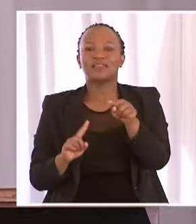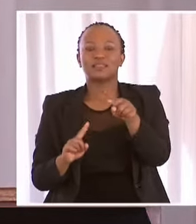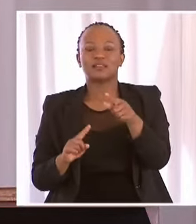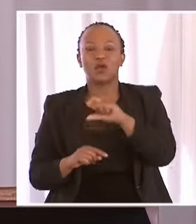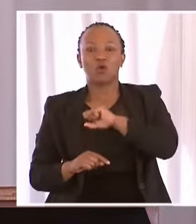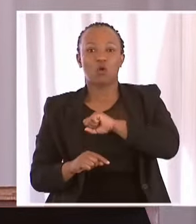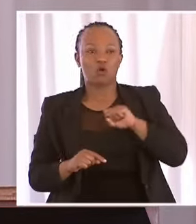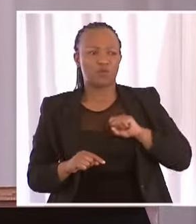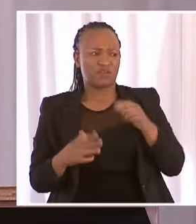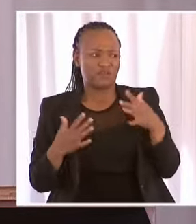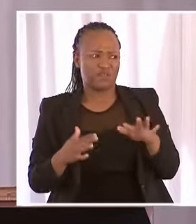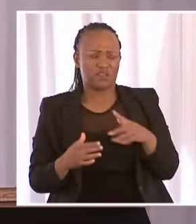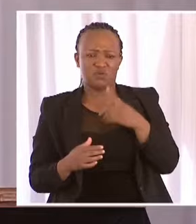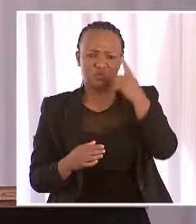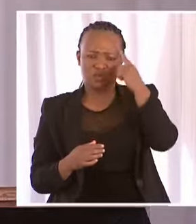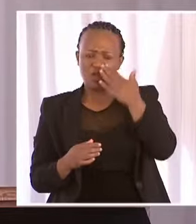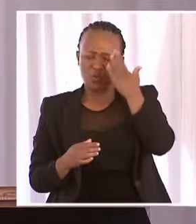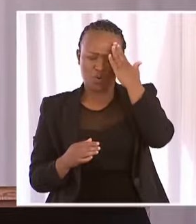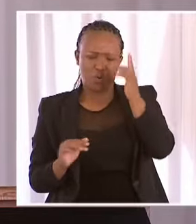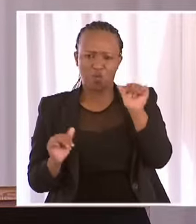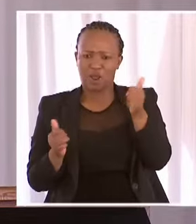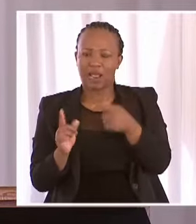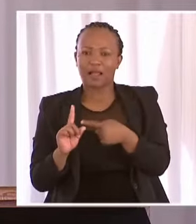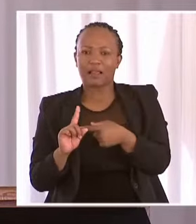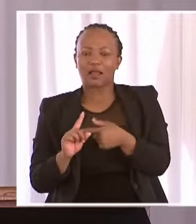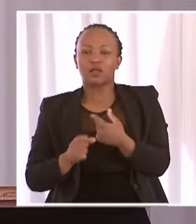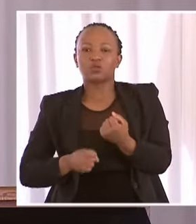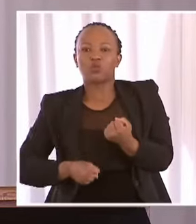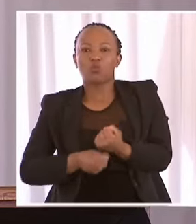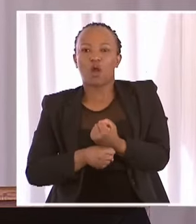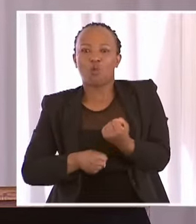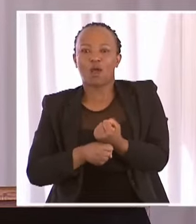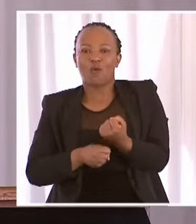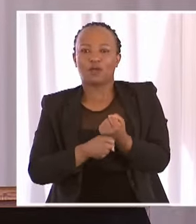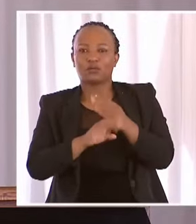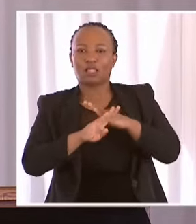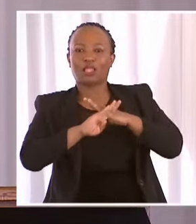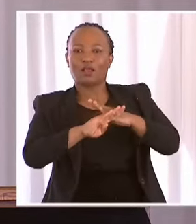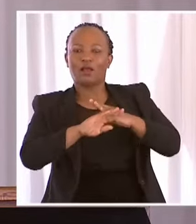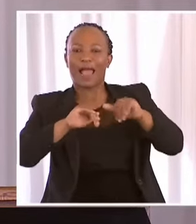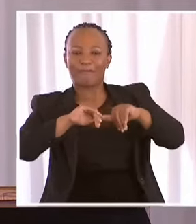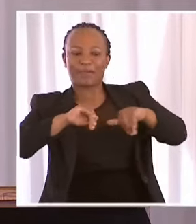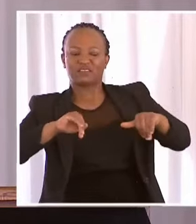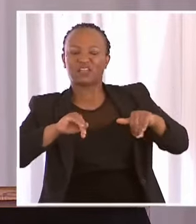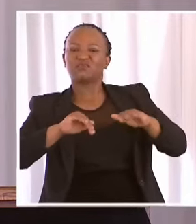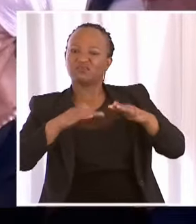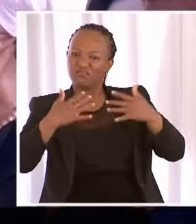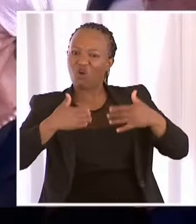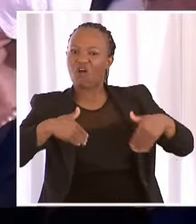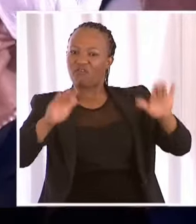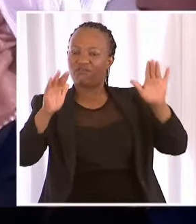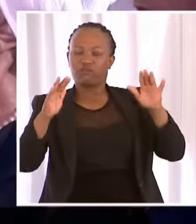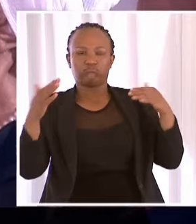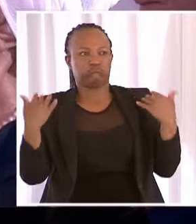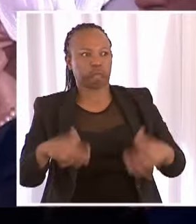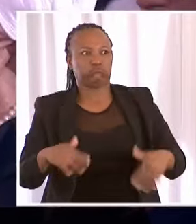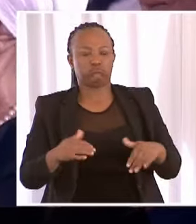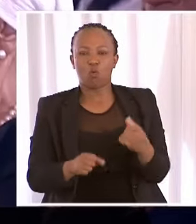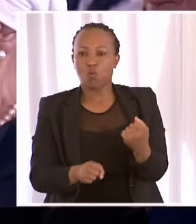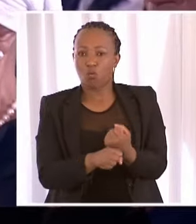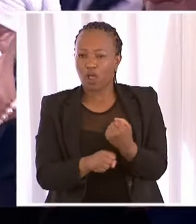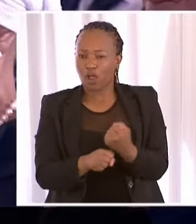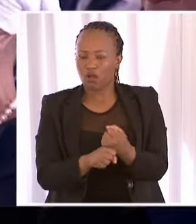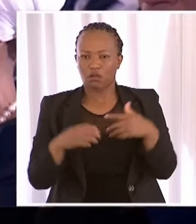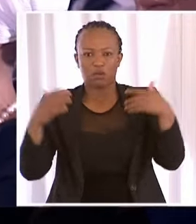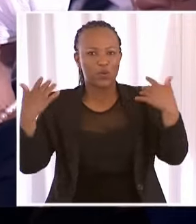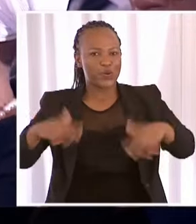you know so well, his work in building the anti-apartheid movement was absolutely outstanding. What people